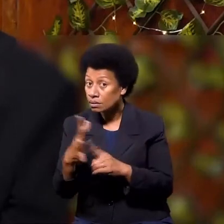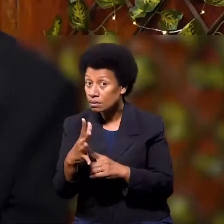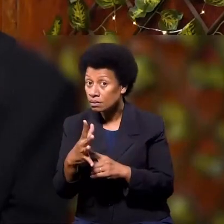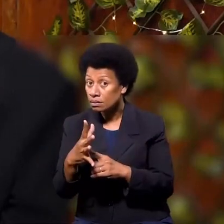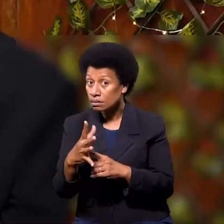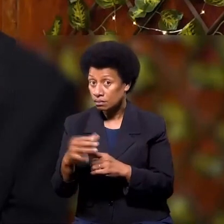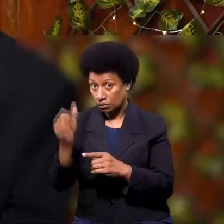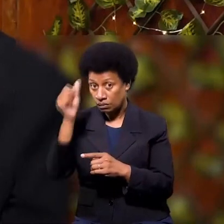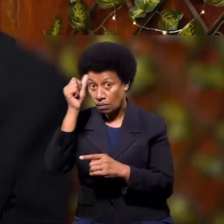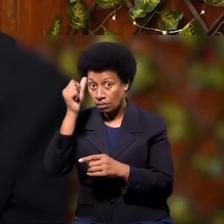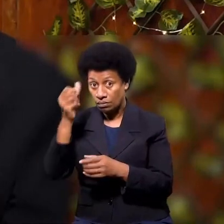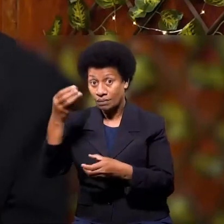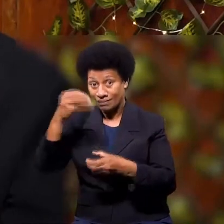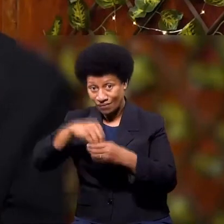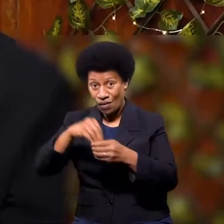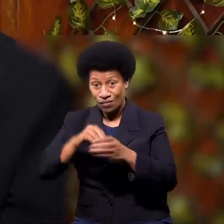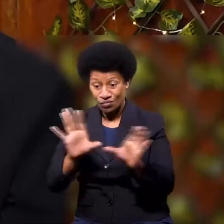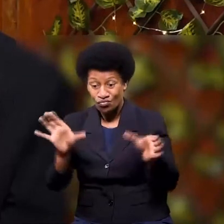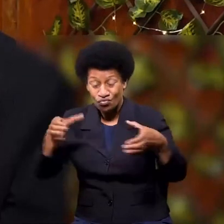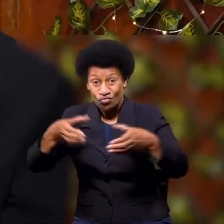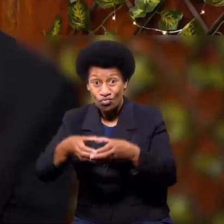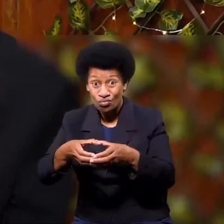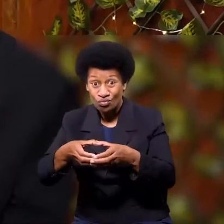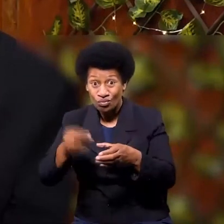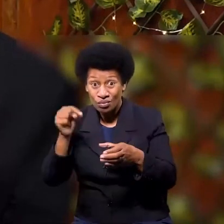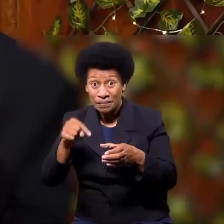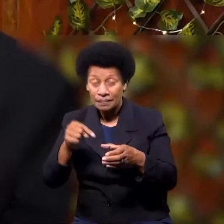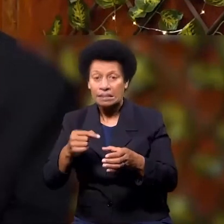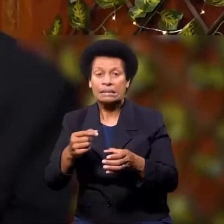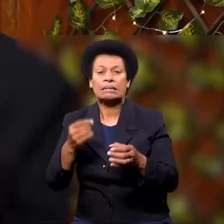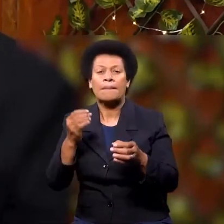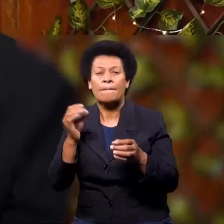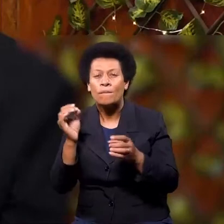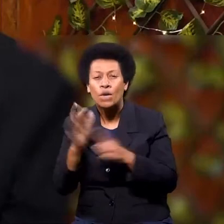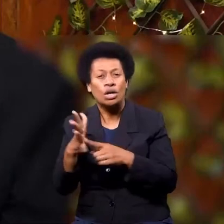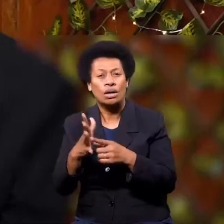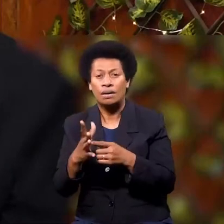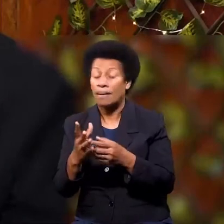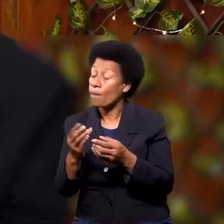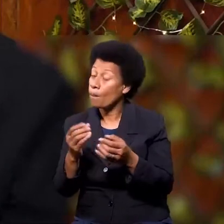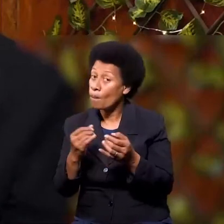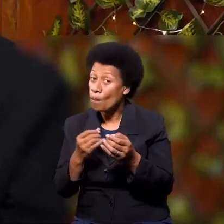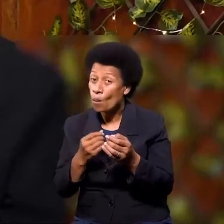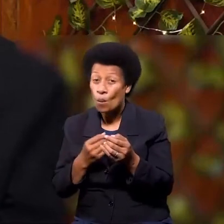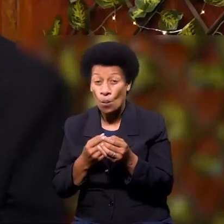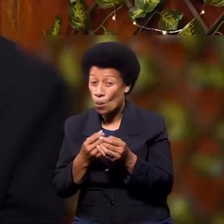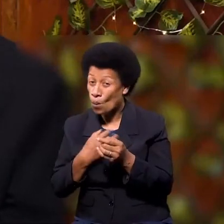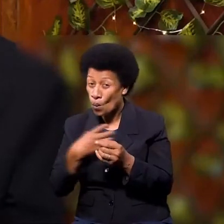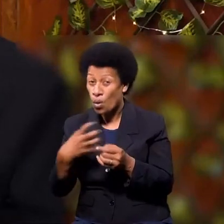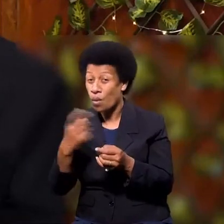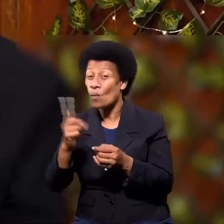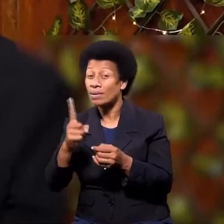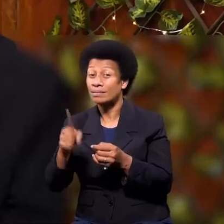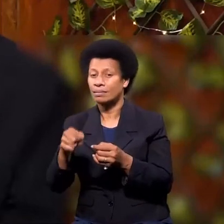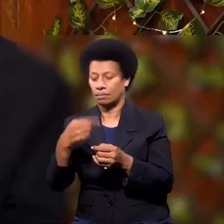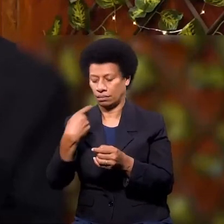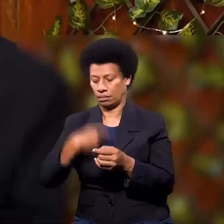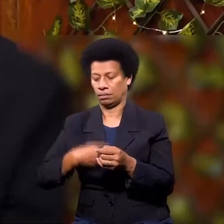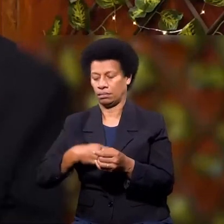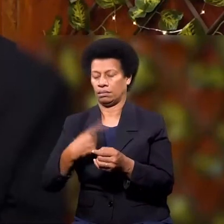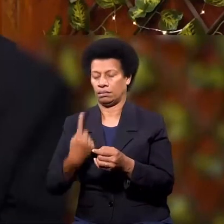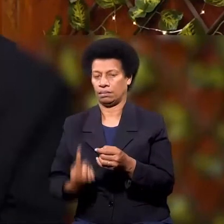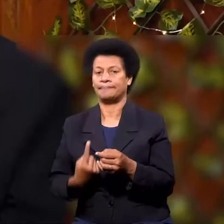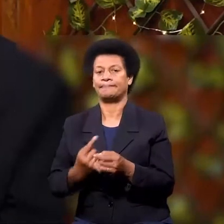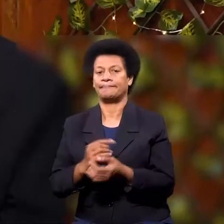important to be a part of a group, it is also even more important to know God personally. Amen. You